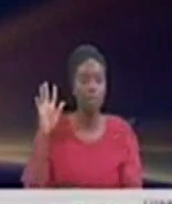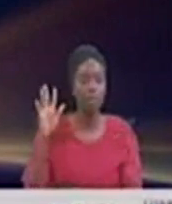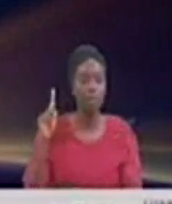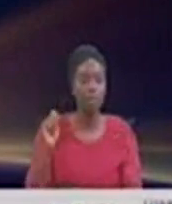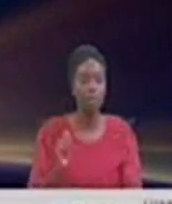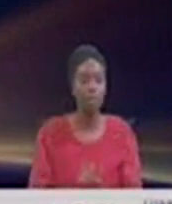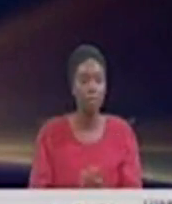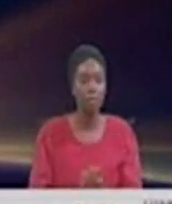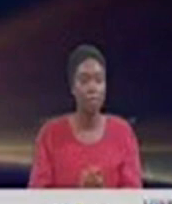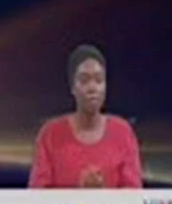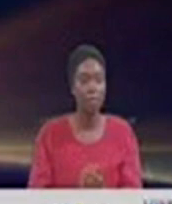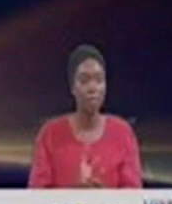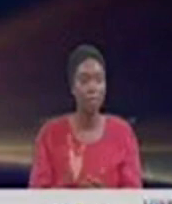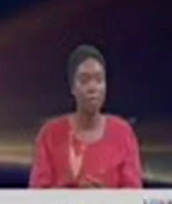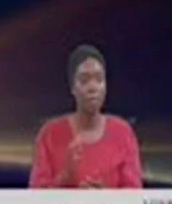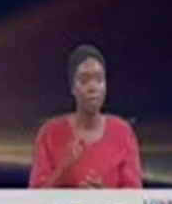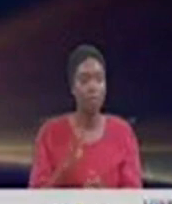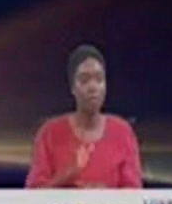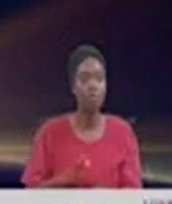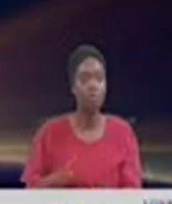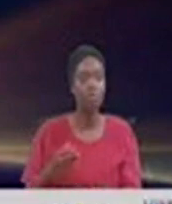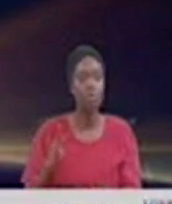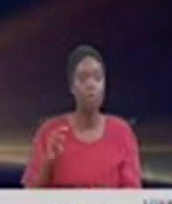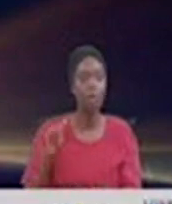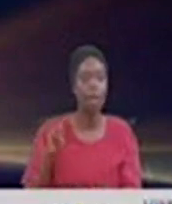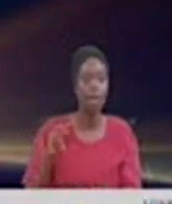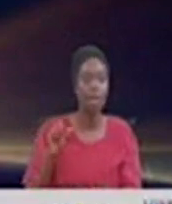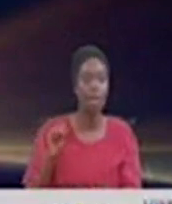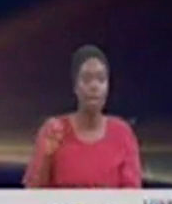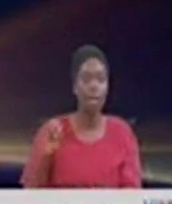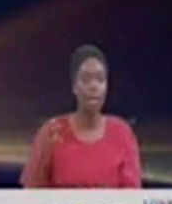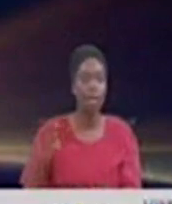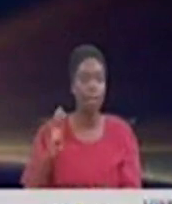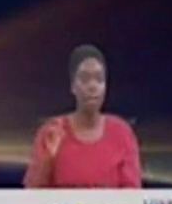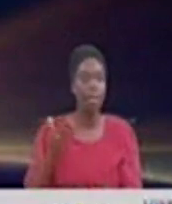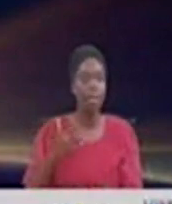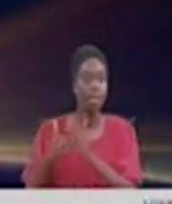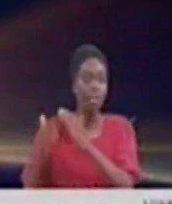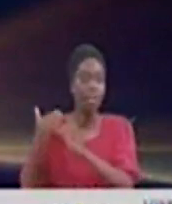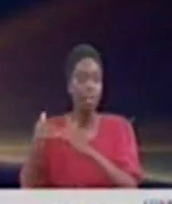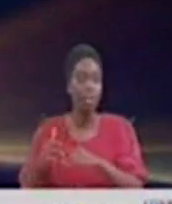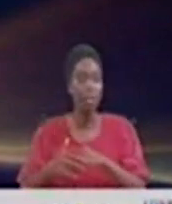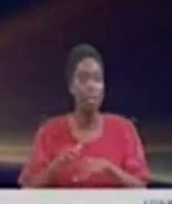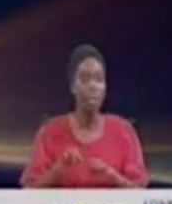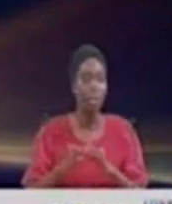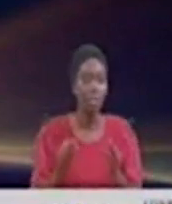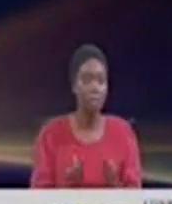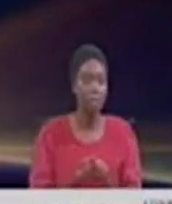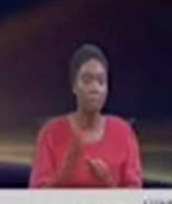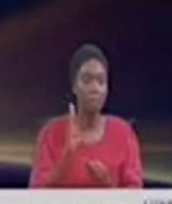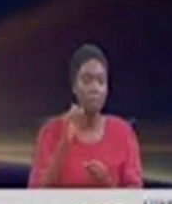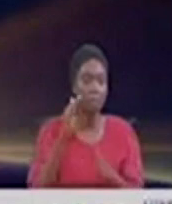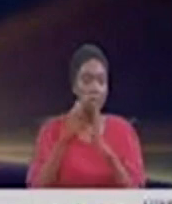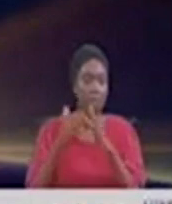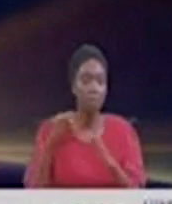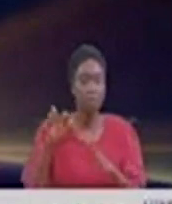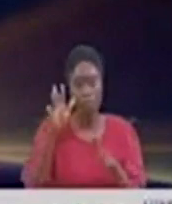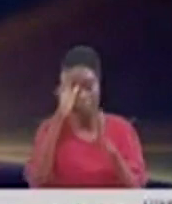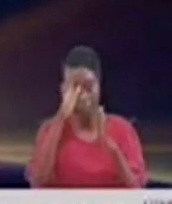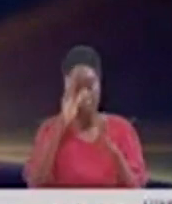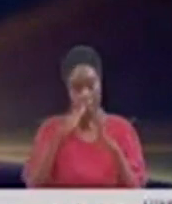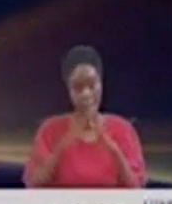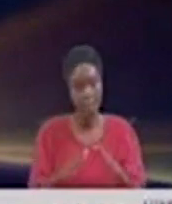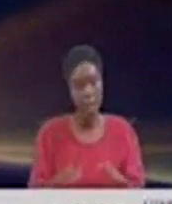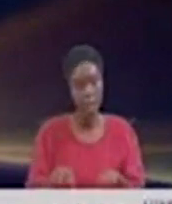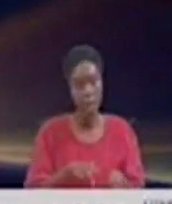40,500. Of the children of Manasseh, by their generations, after their families, by the house of their fathers, according